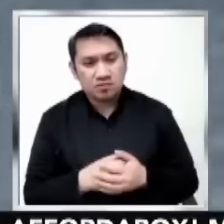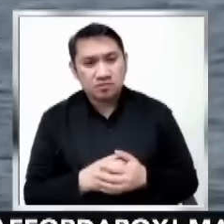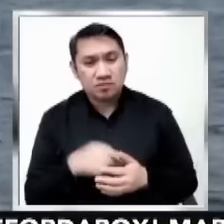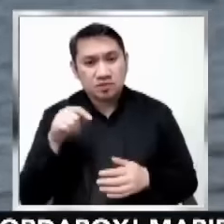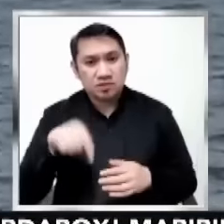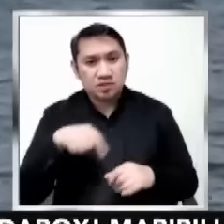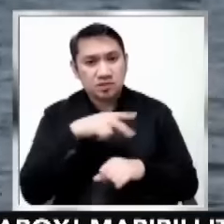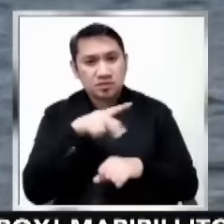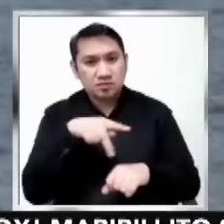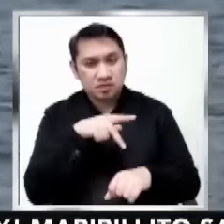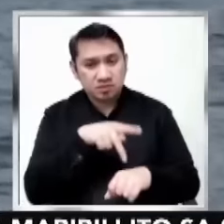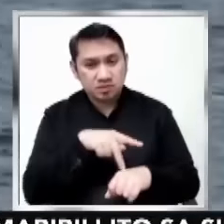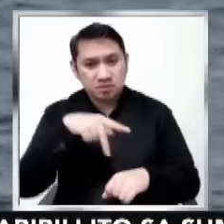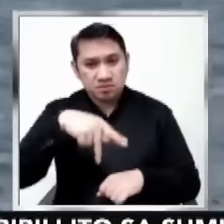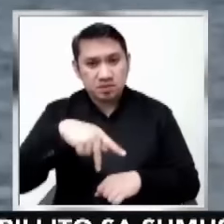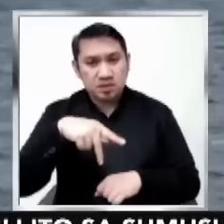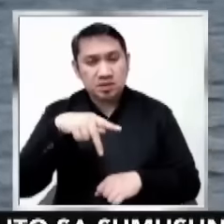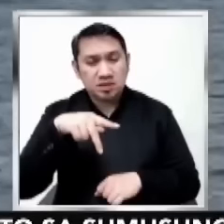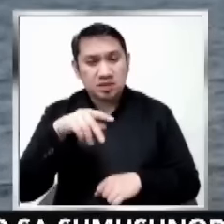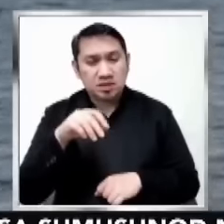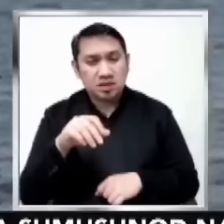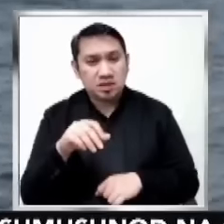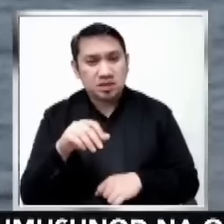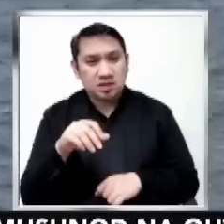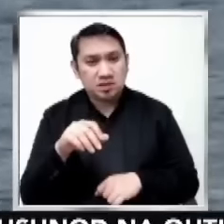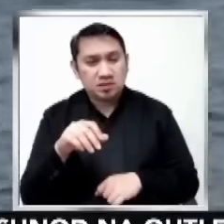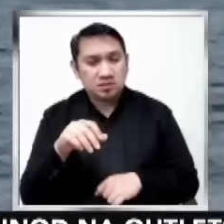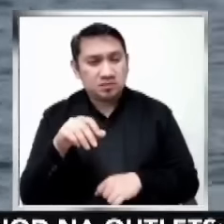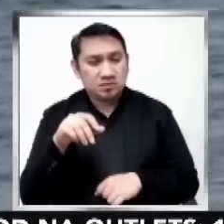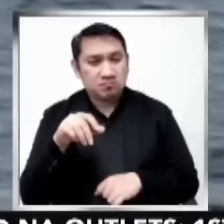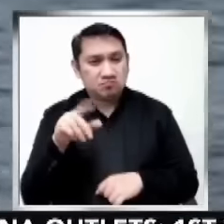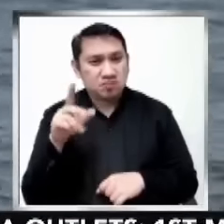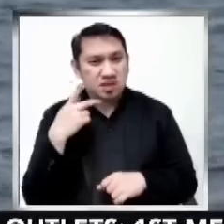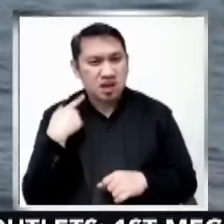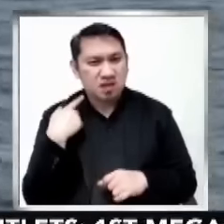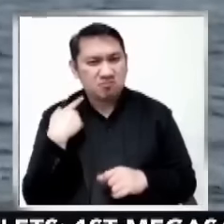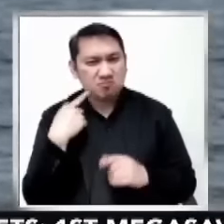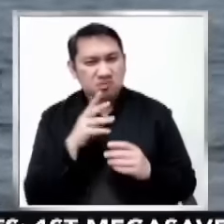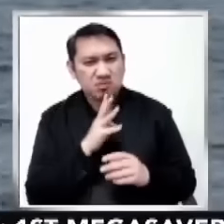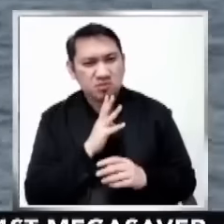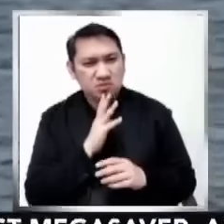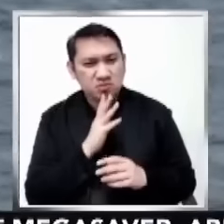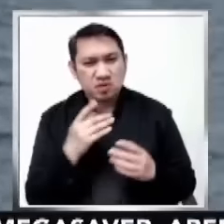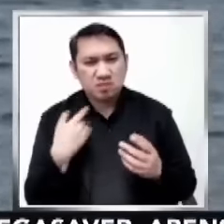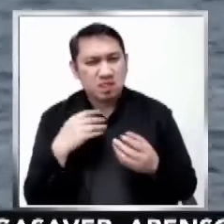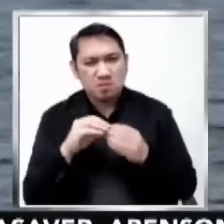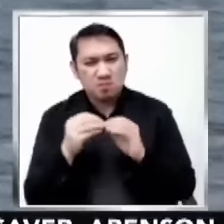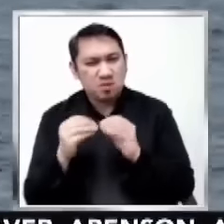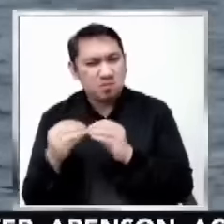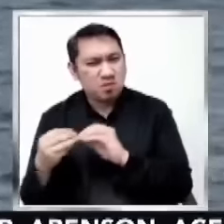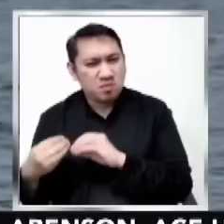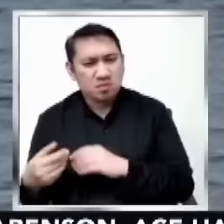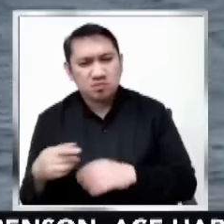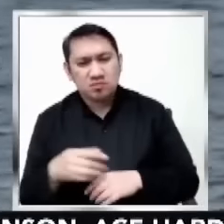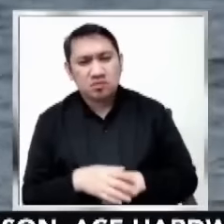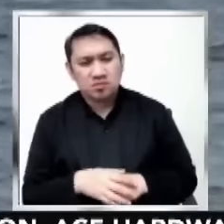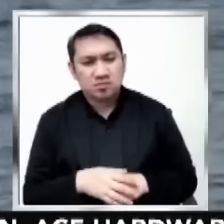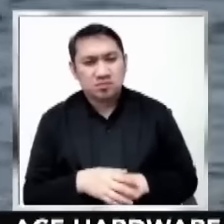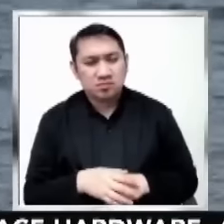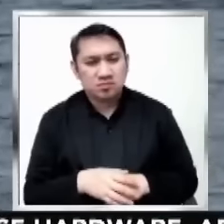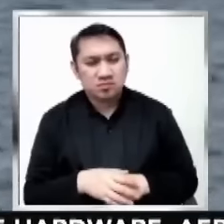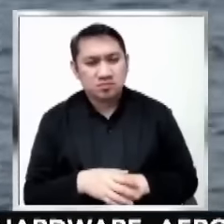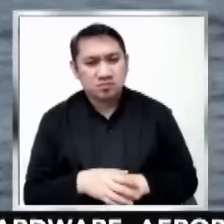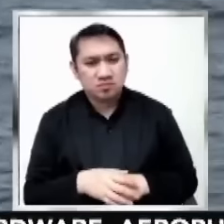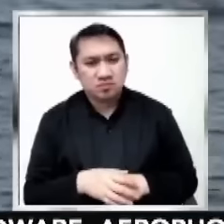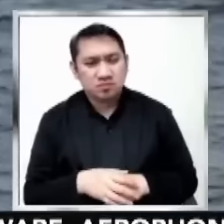Guard vessel. BRP Sindangan, MRRB 4407. Conducting lawful routine